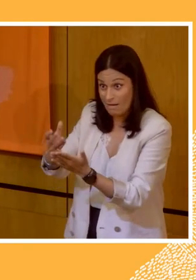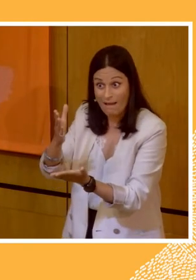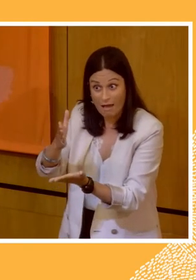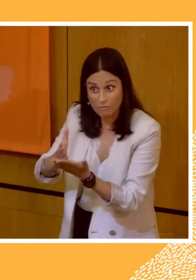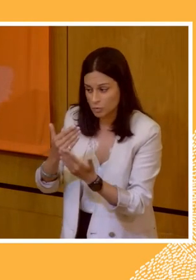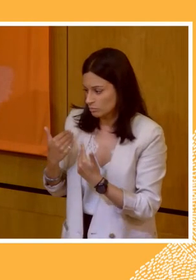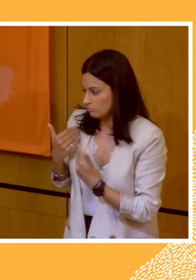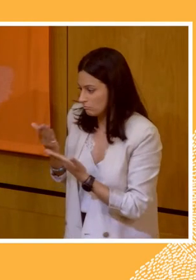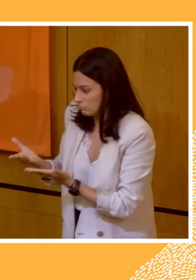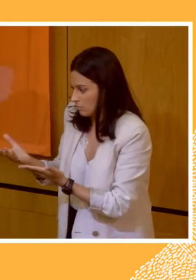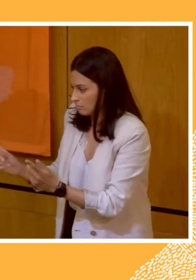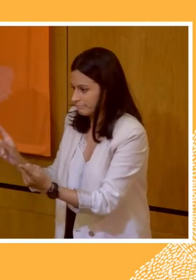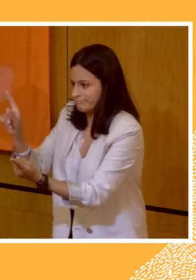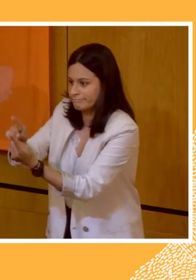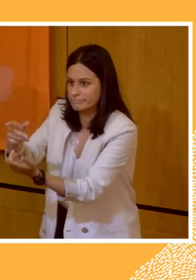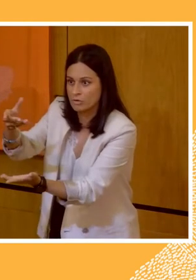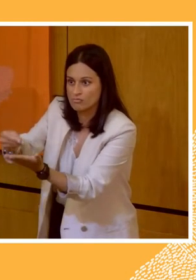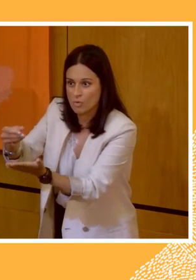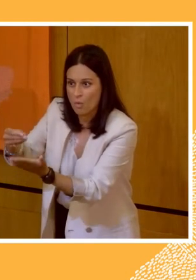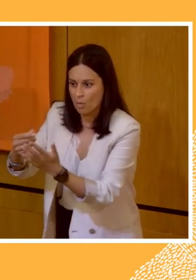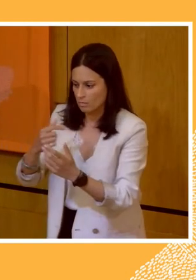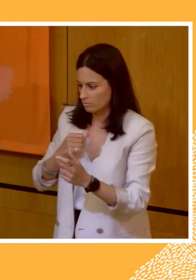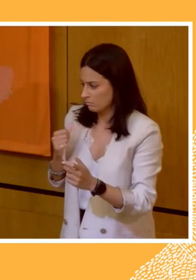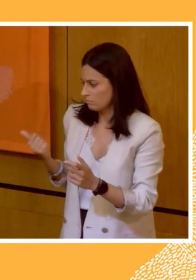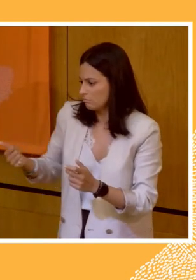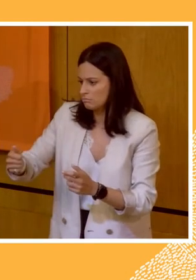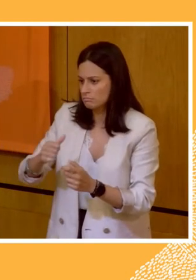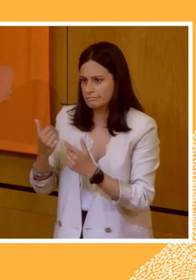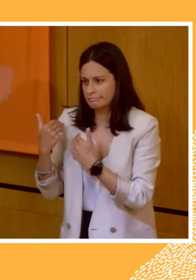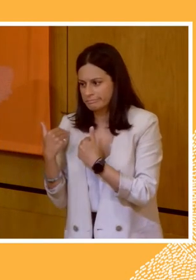And so I think it's, again, that notion of